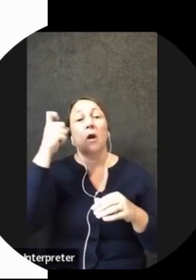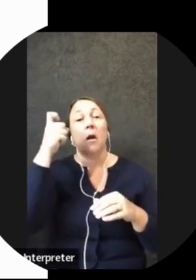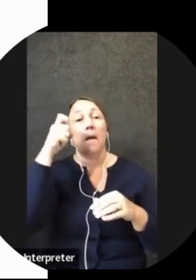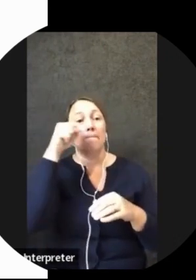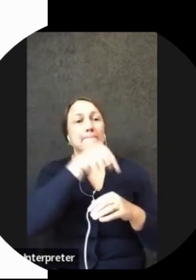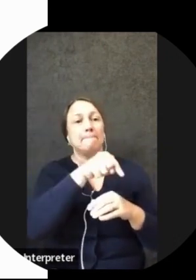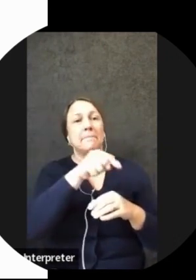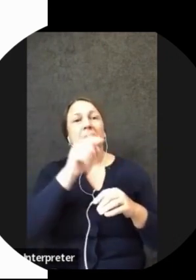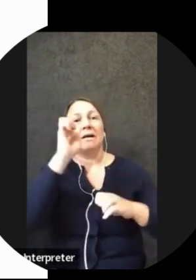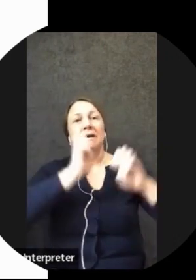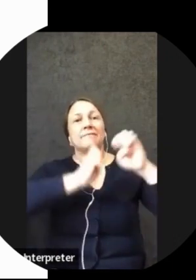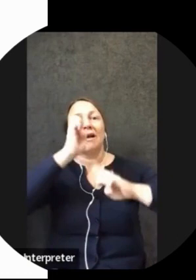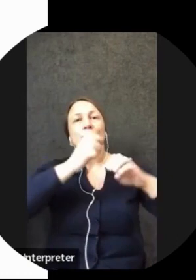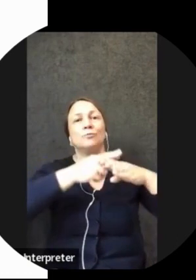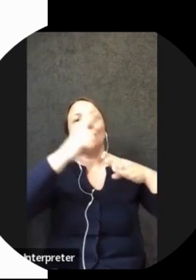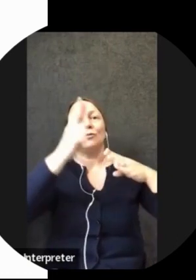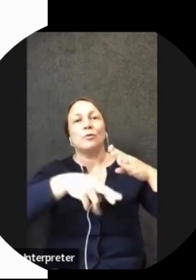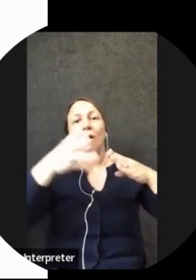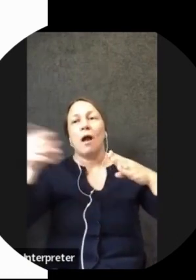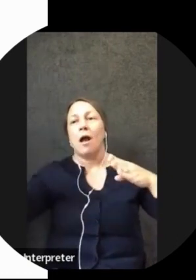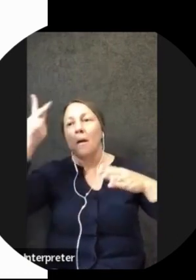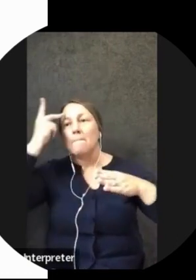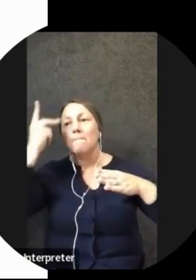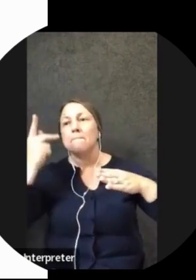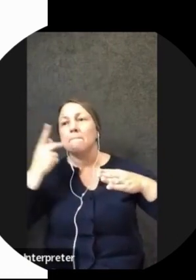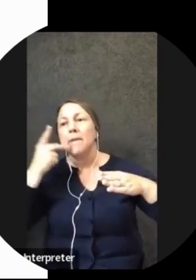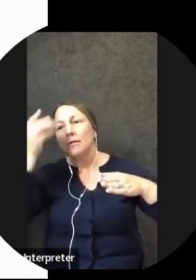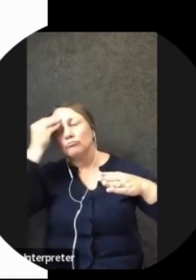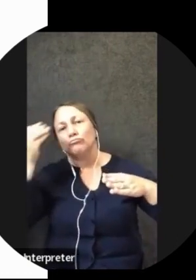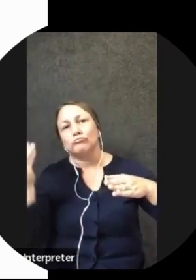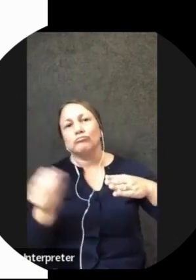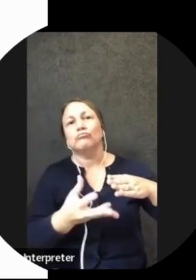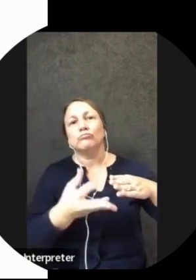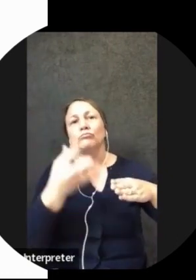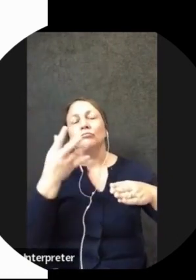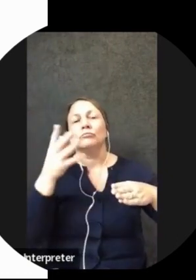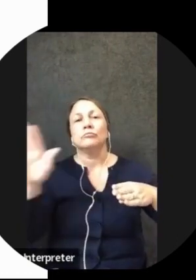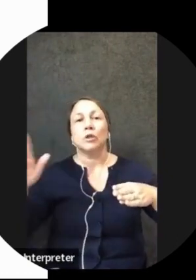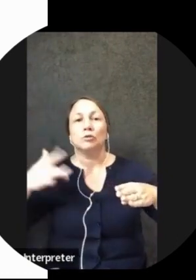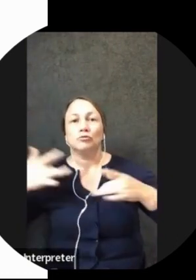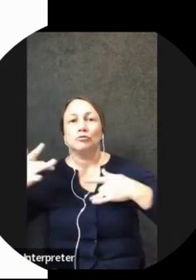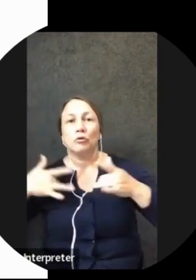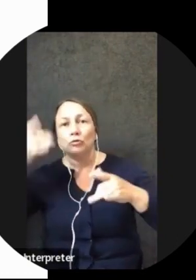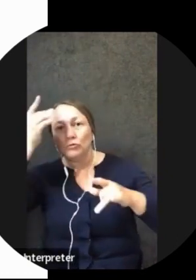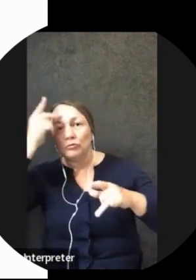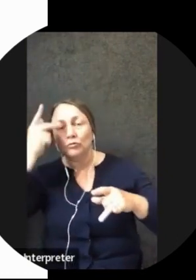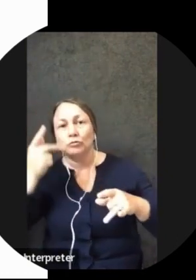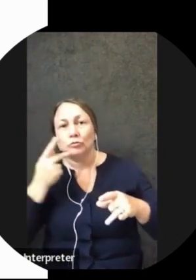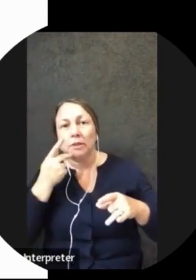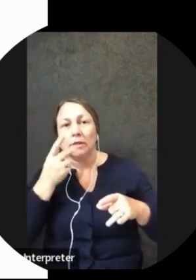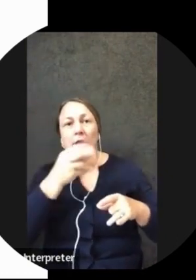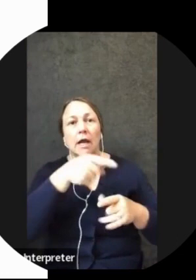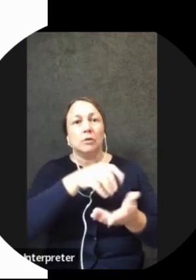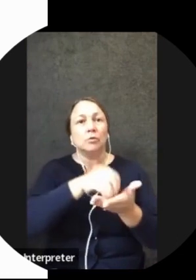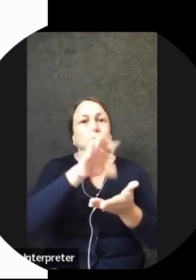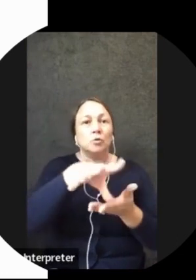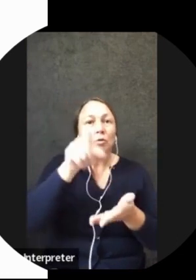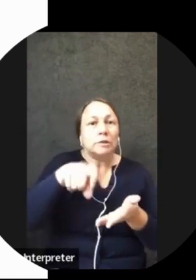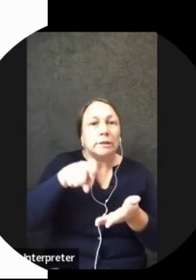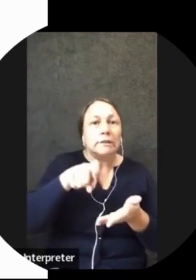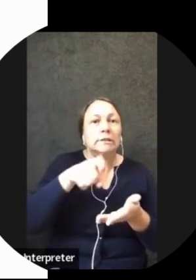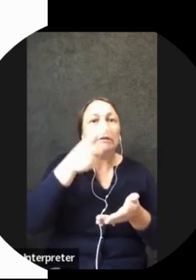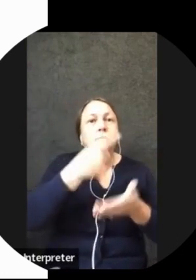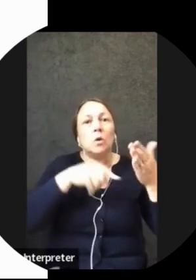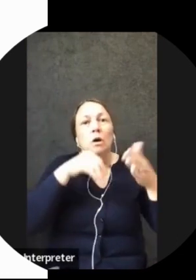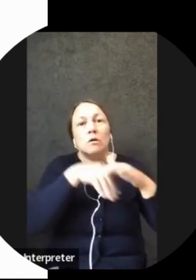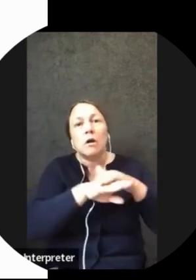evaluation results and from parent input. It describes the parent's concerns and the student's needs and